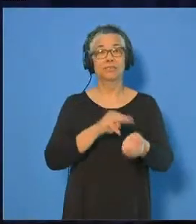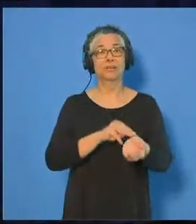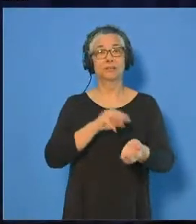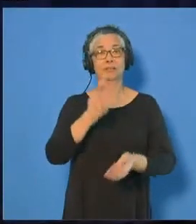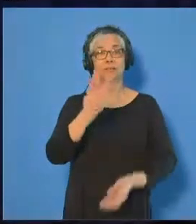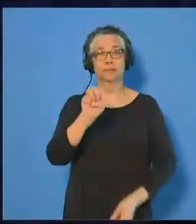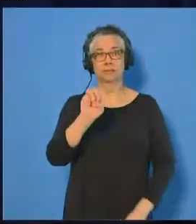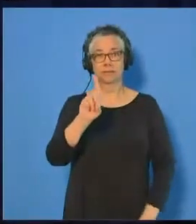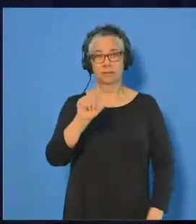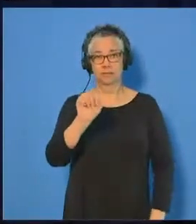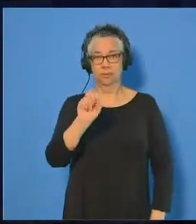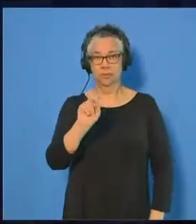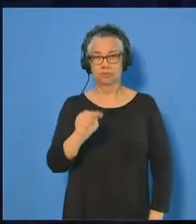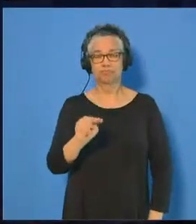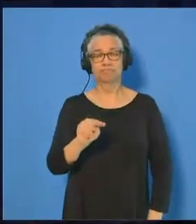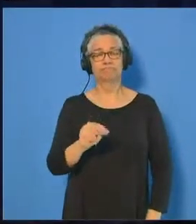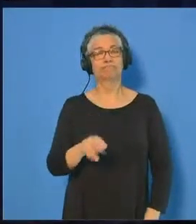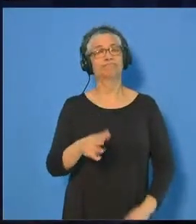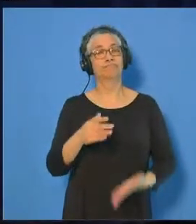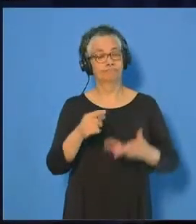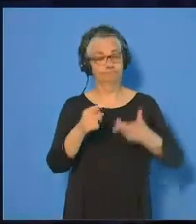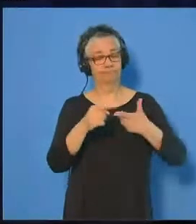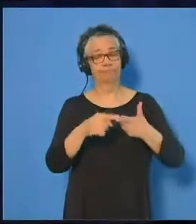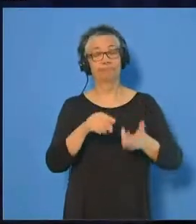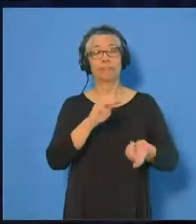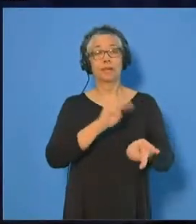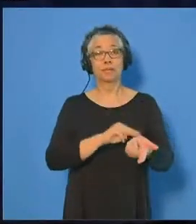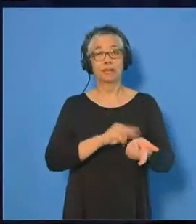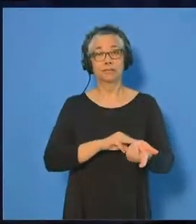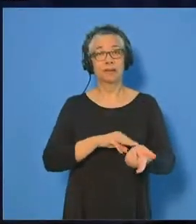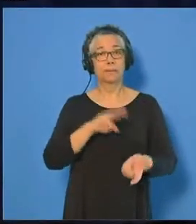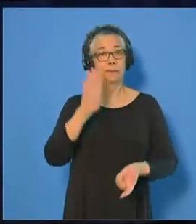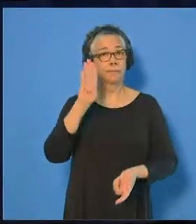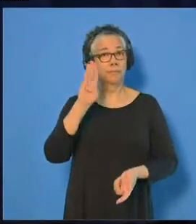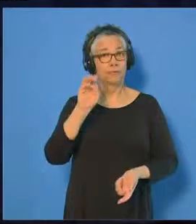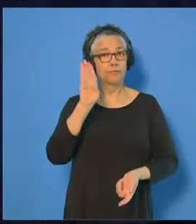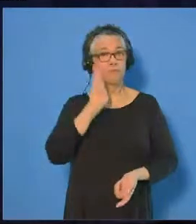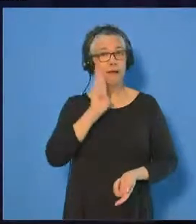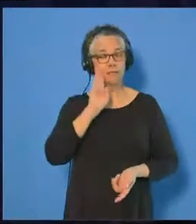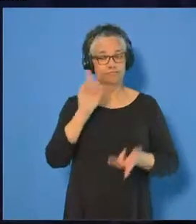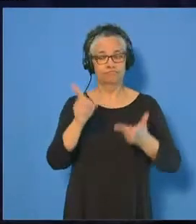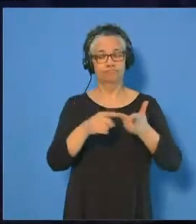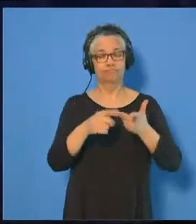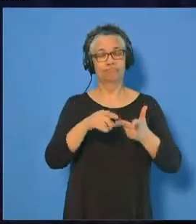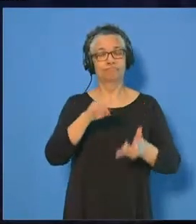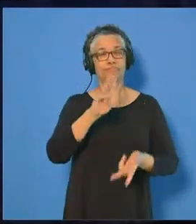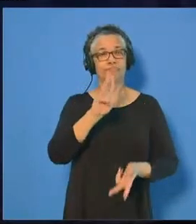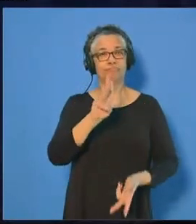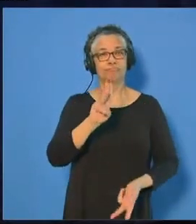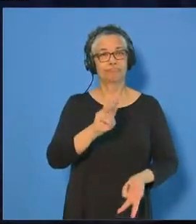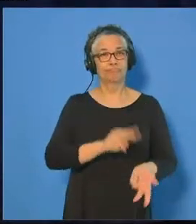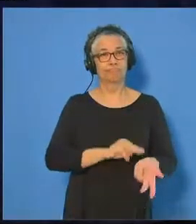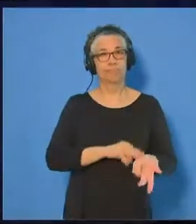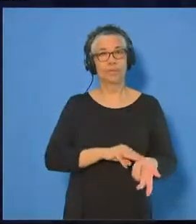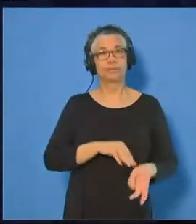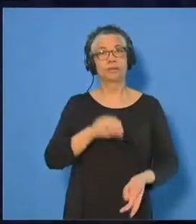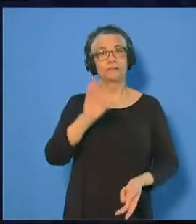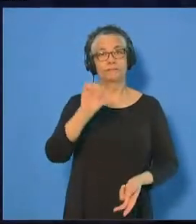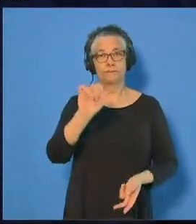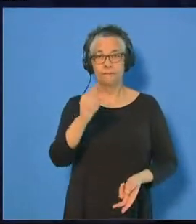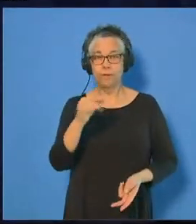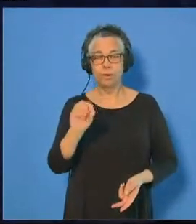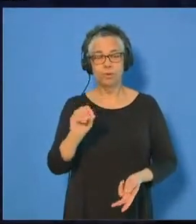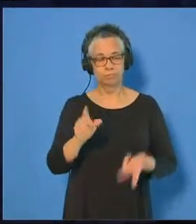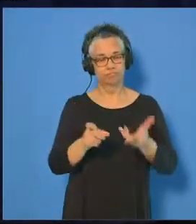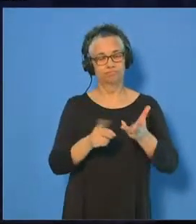would like to thank Dr. Kaiwan Brown, Dr. Amne Asaron-Fogo, and Dr. Cindy Morris, the